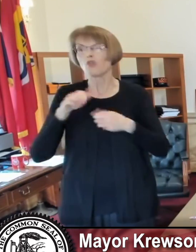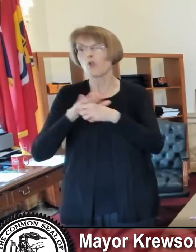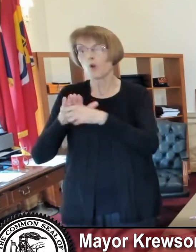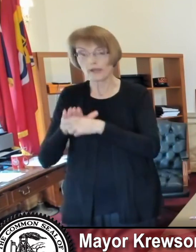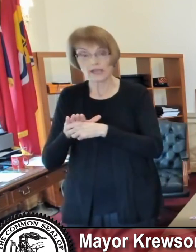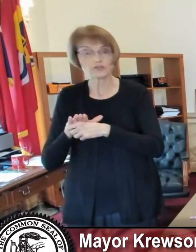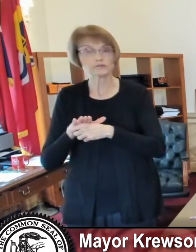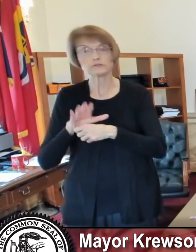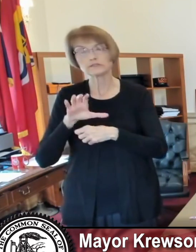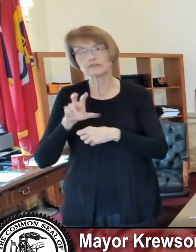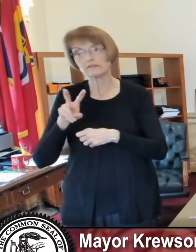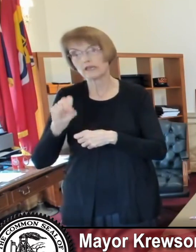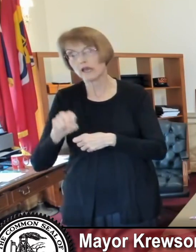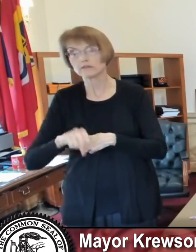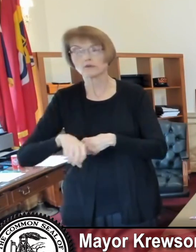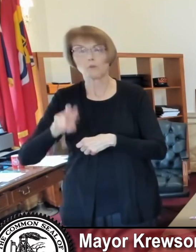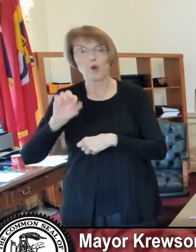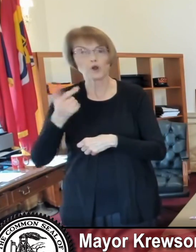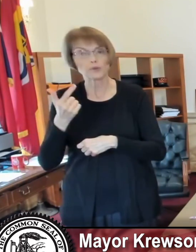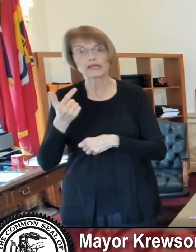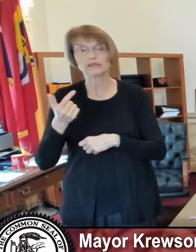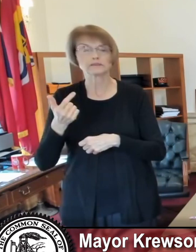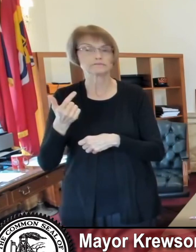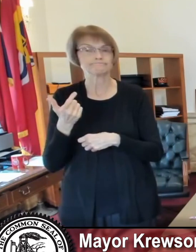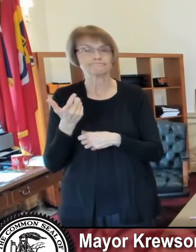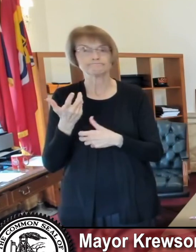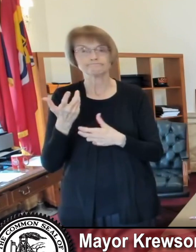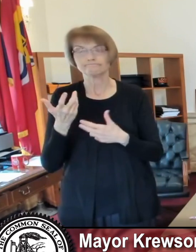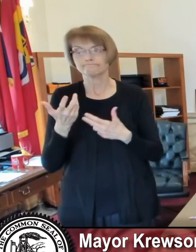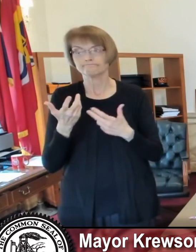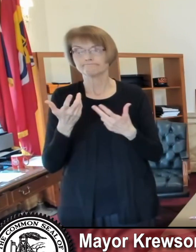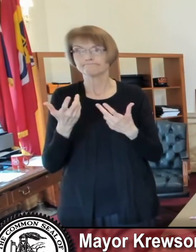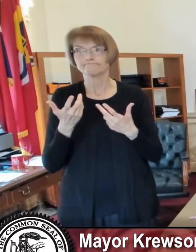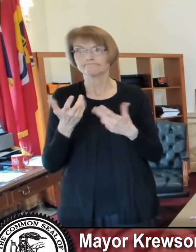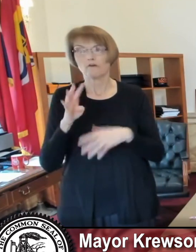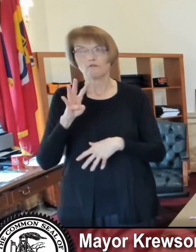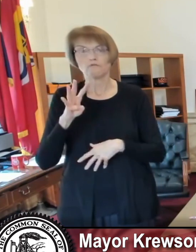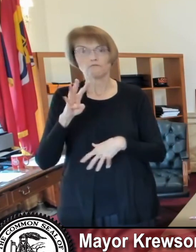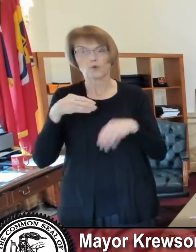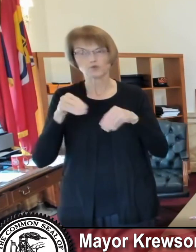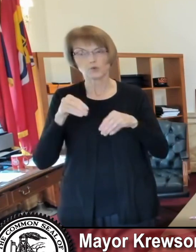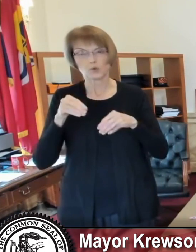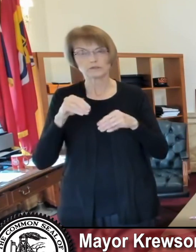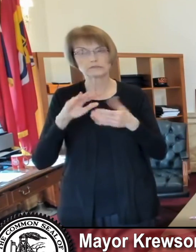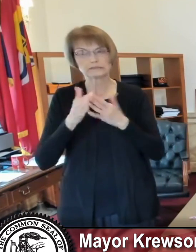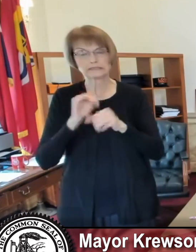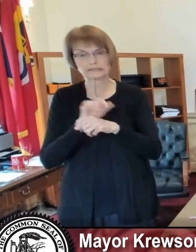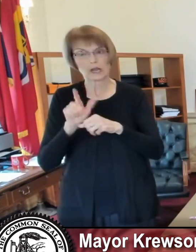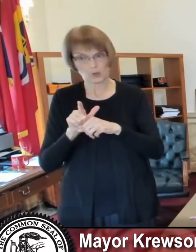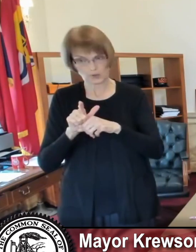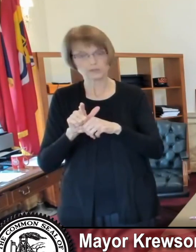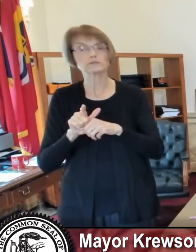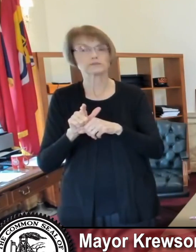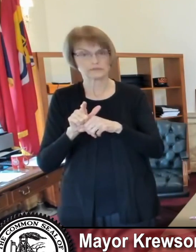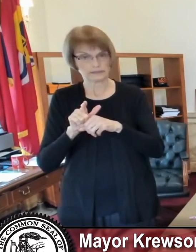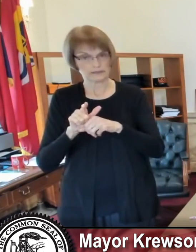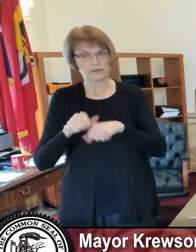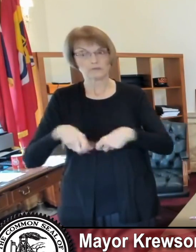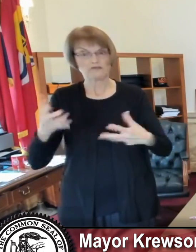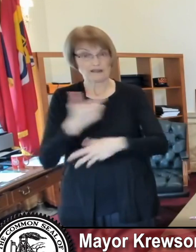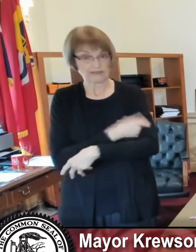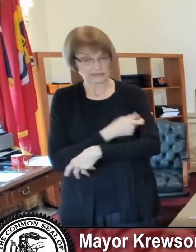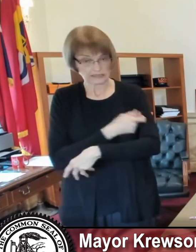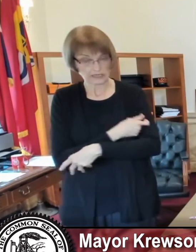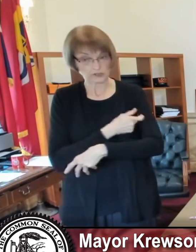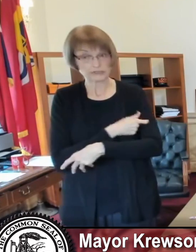locations, CVS, Walgreens are there's 4 stores in the city of St. Louis that are giving the event. We need